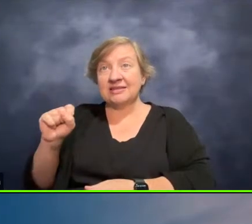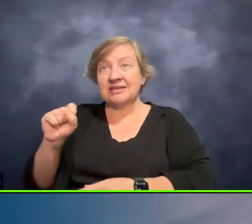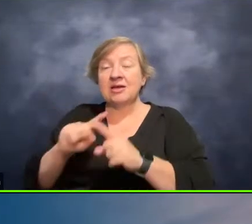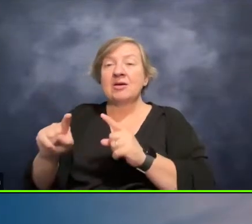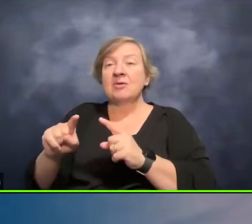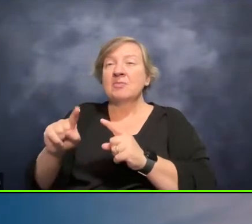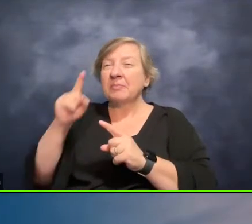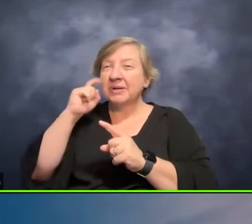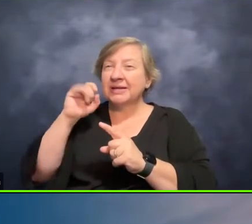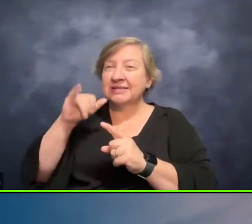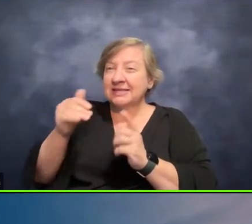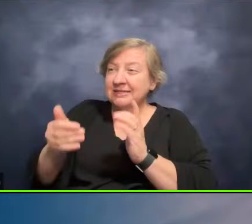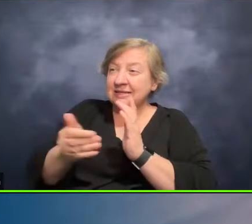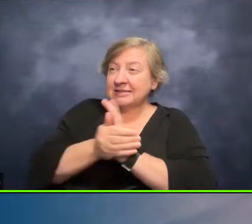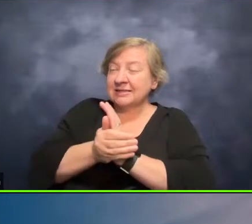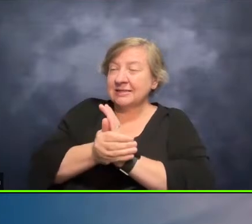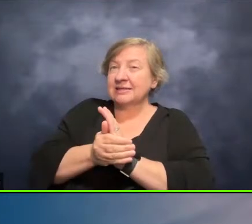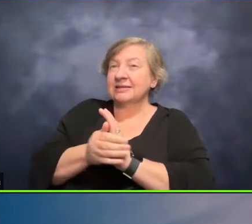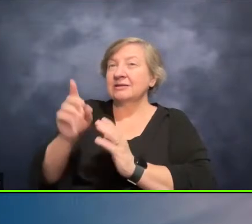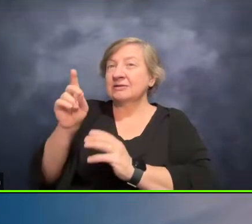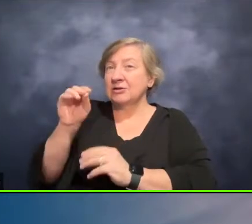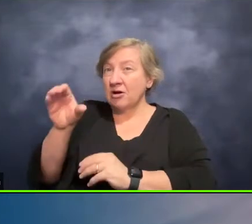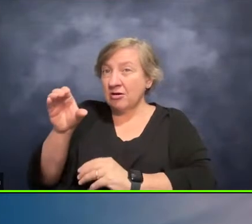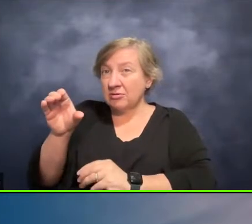supplemental document,